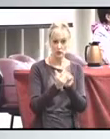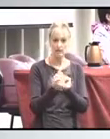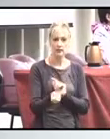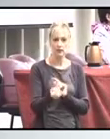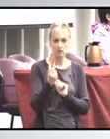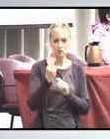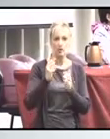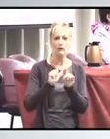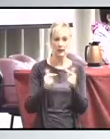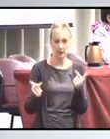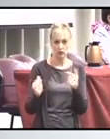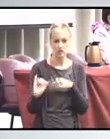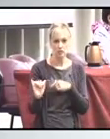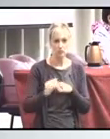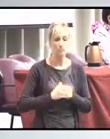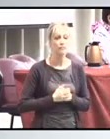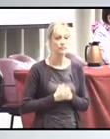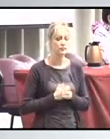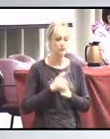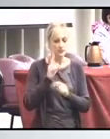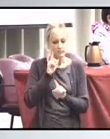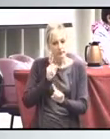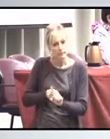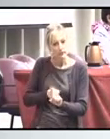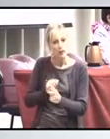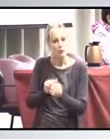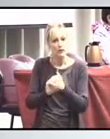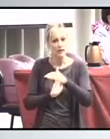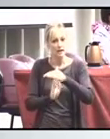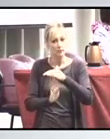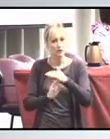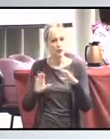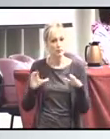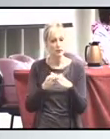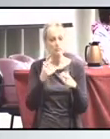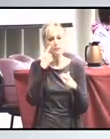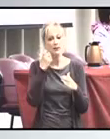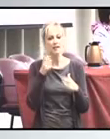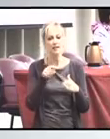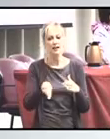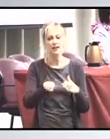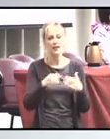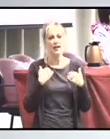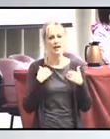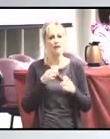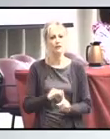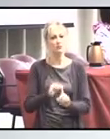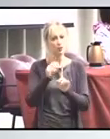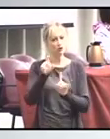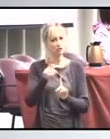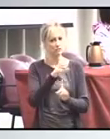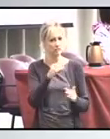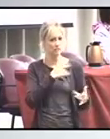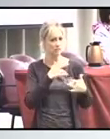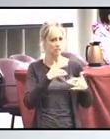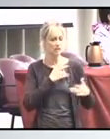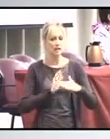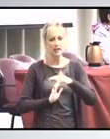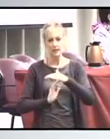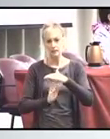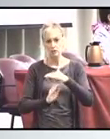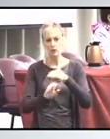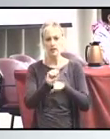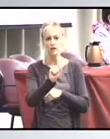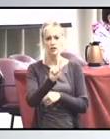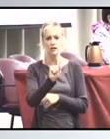12 languages. It was specific to the immigrant population because, you know, they have their own special needs and concerns, immigration status, things like